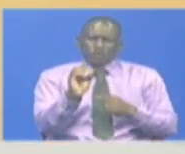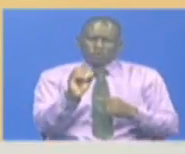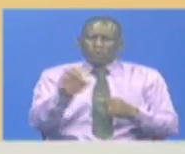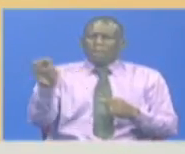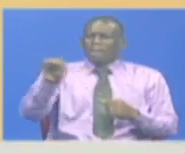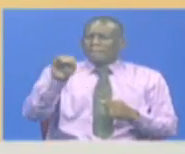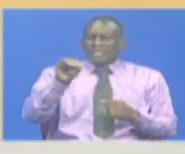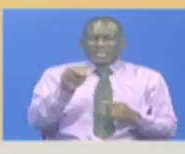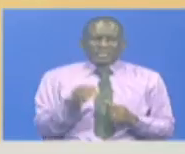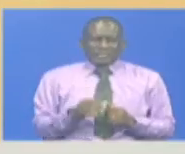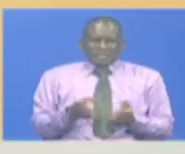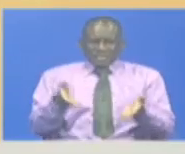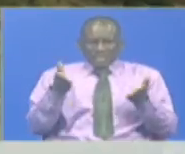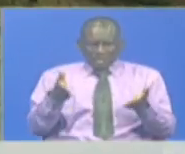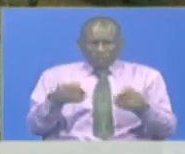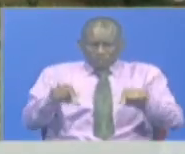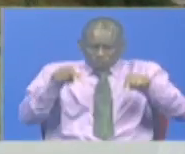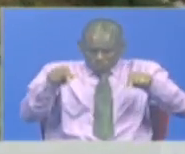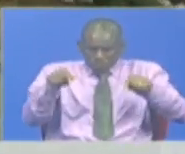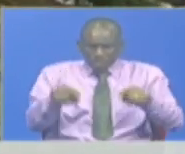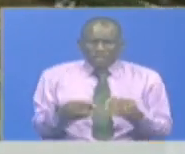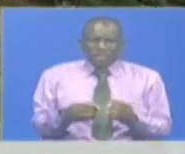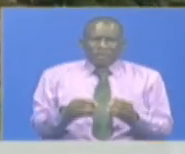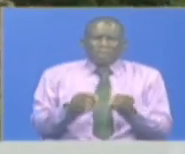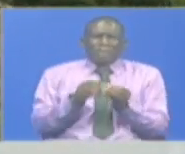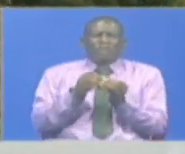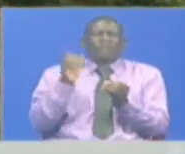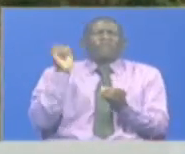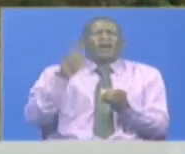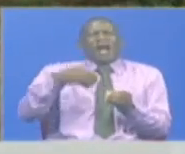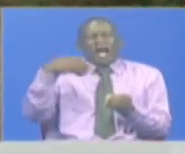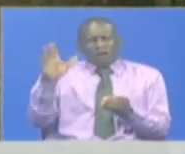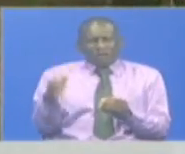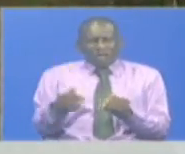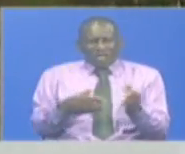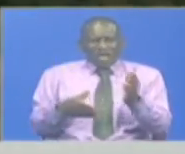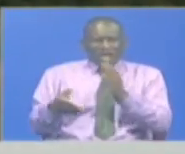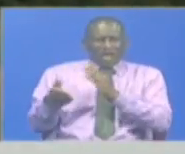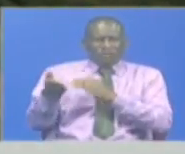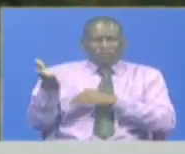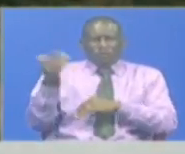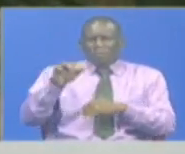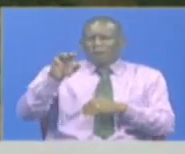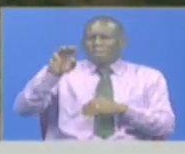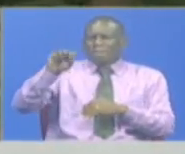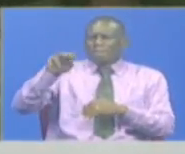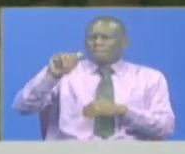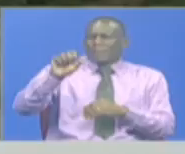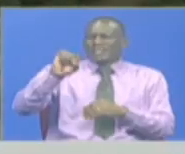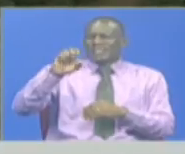6.0 meters now as per today. Kilometers away, a full Masinga Dam releases its excess water in a gush